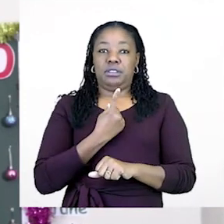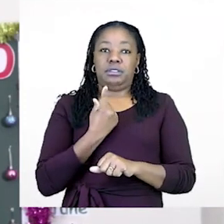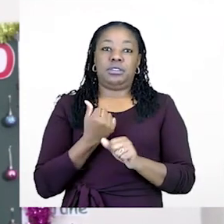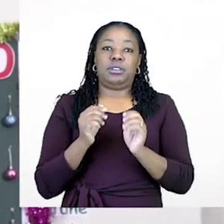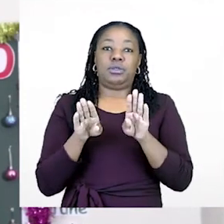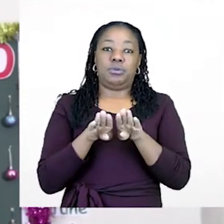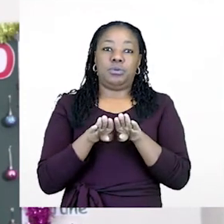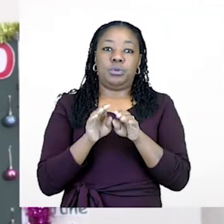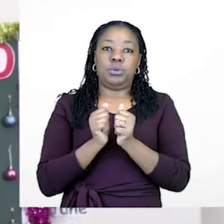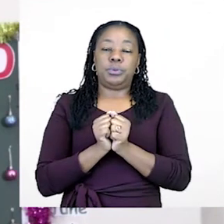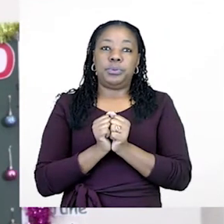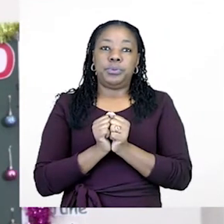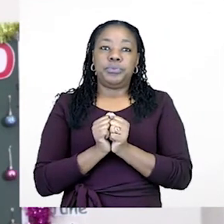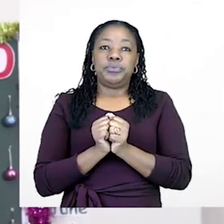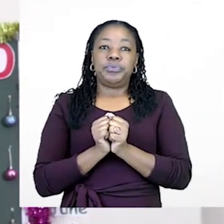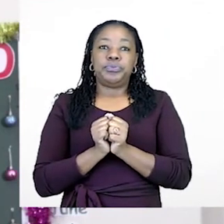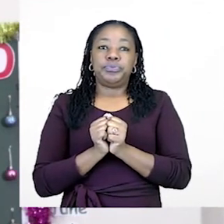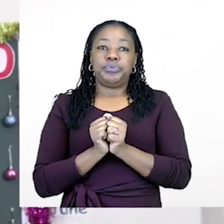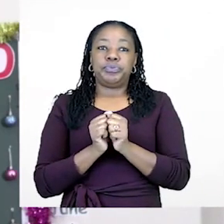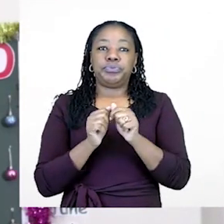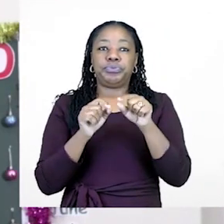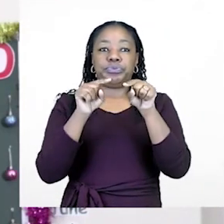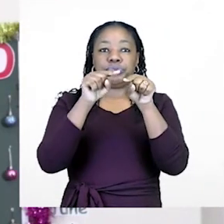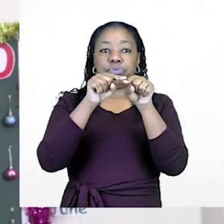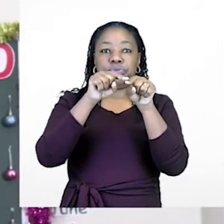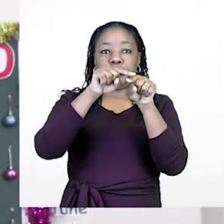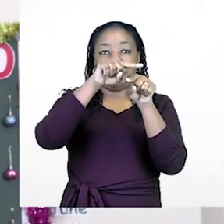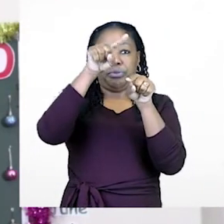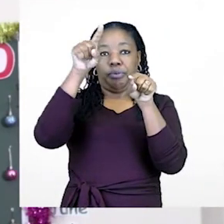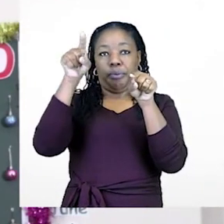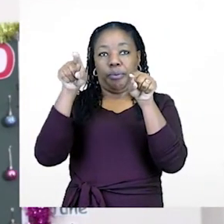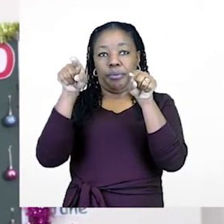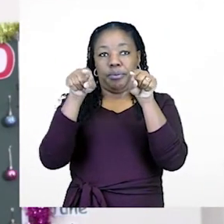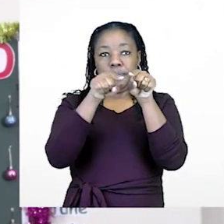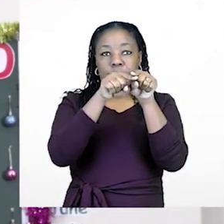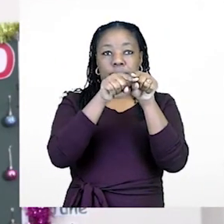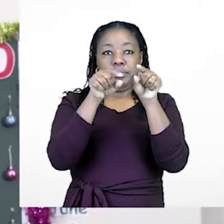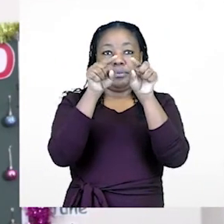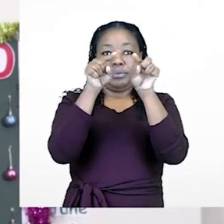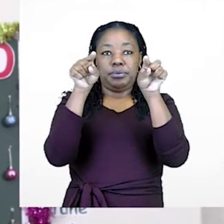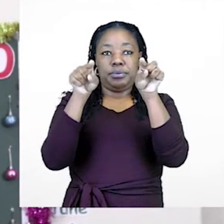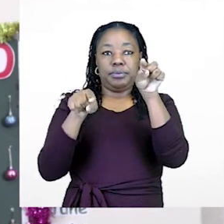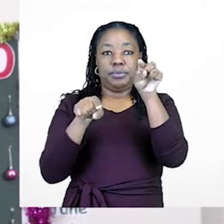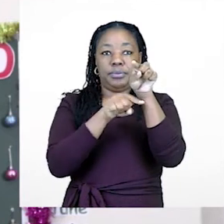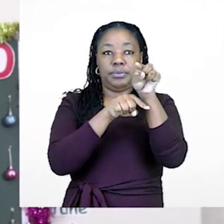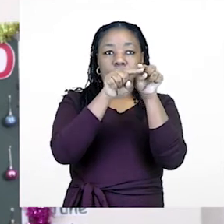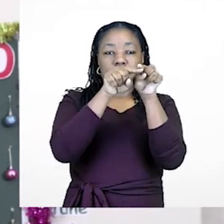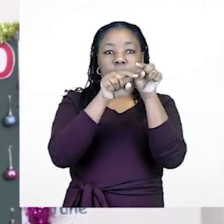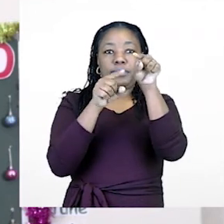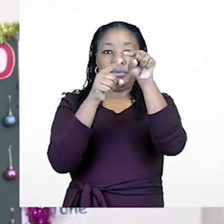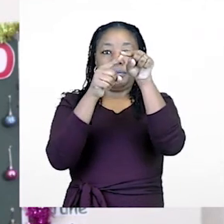Firstly, we need to know our shapes. We have half a circle, we have a square, we have